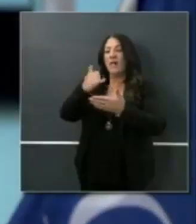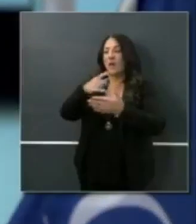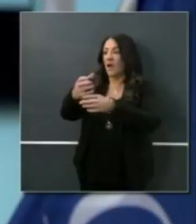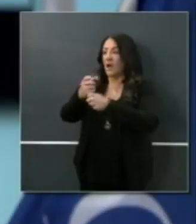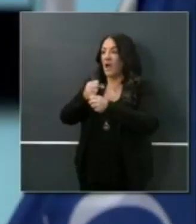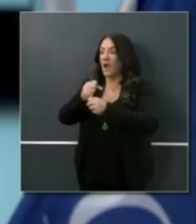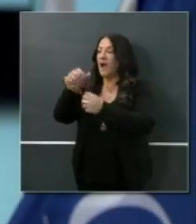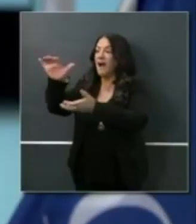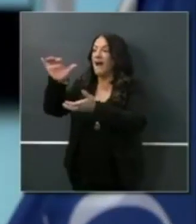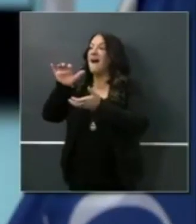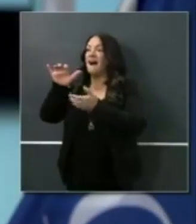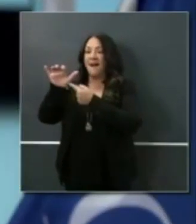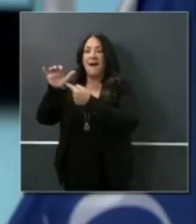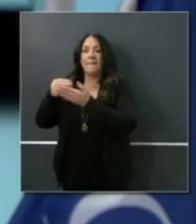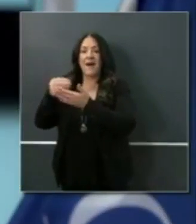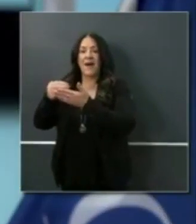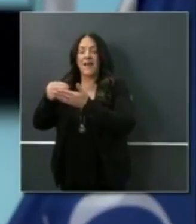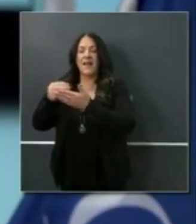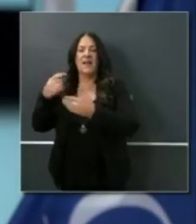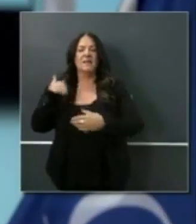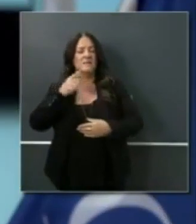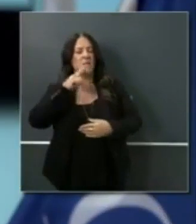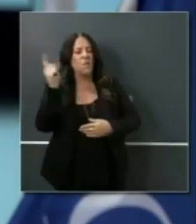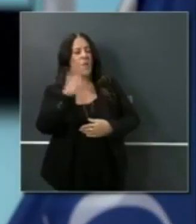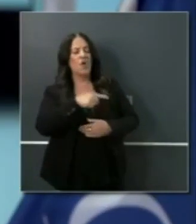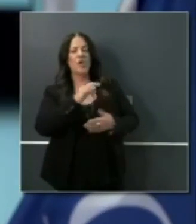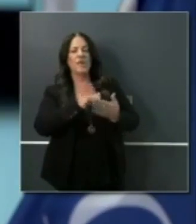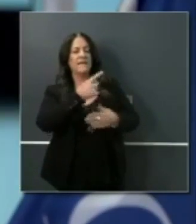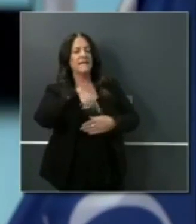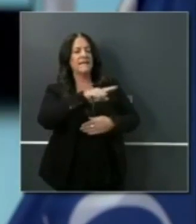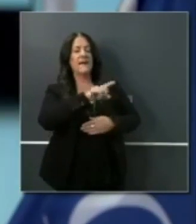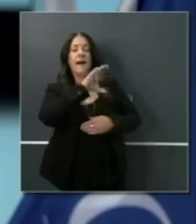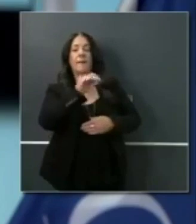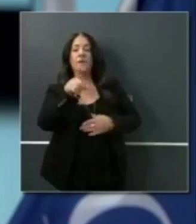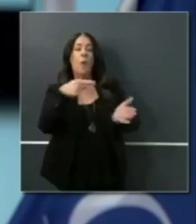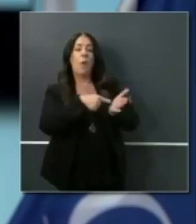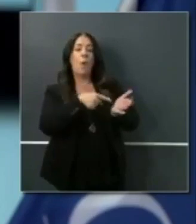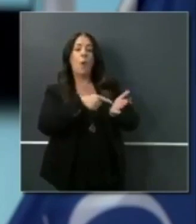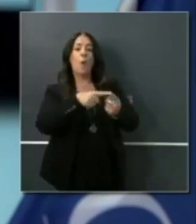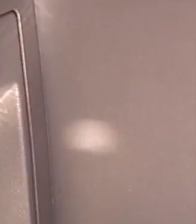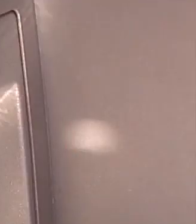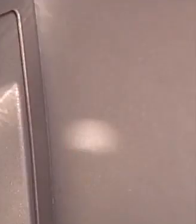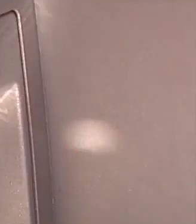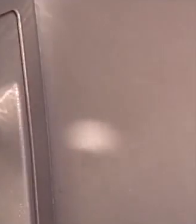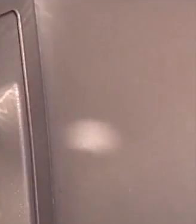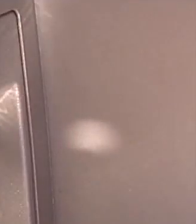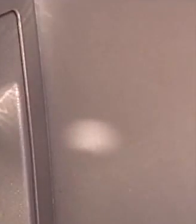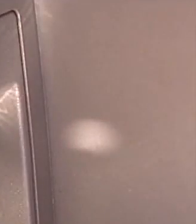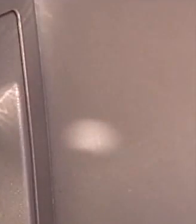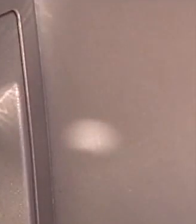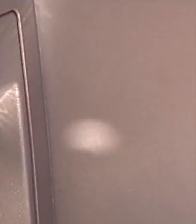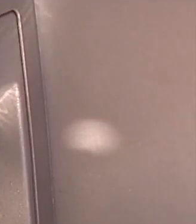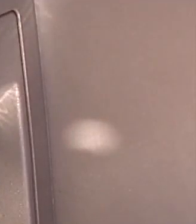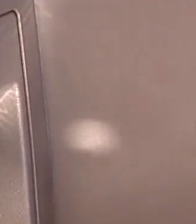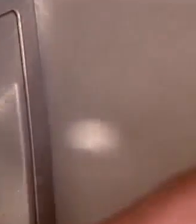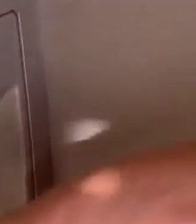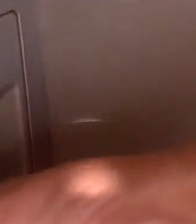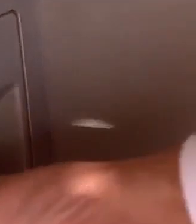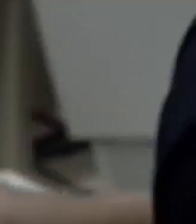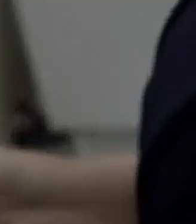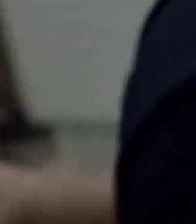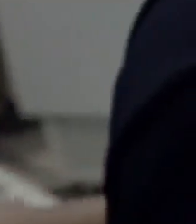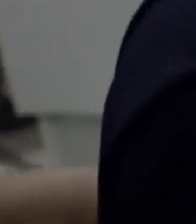The executive order denies the ability for debt collectors to garnish your CARES Act dollars. Many Americans received a stimulus